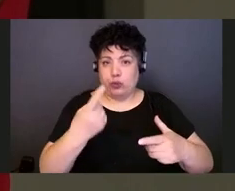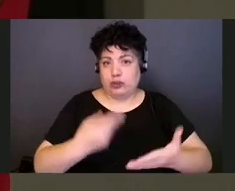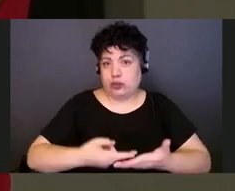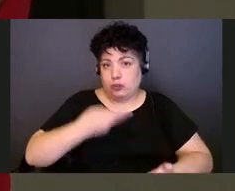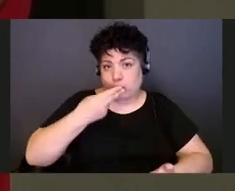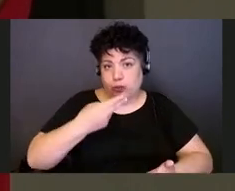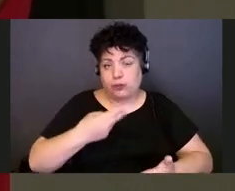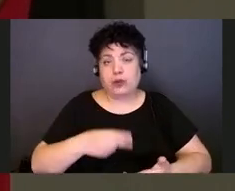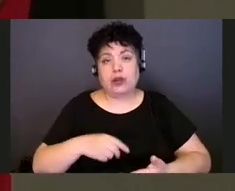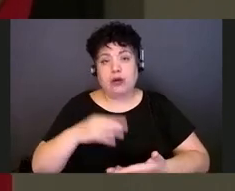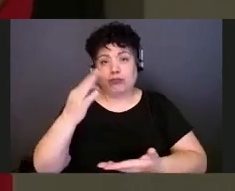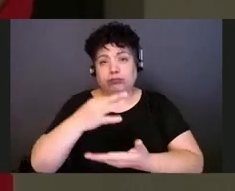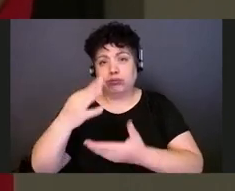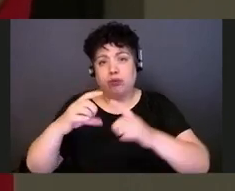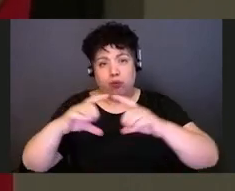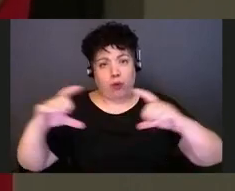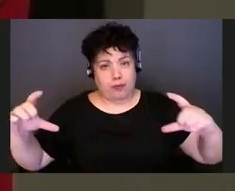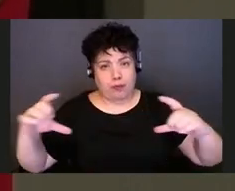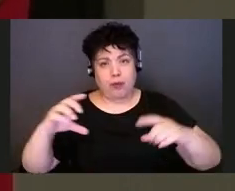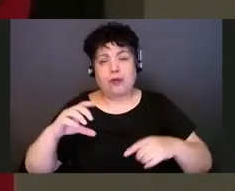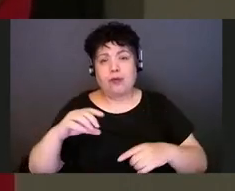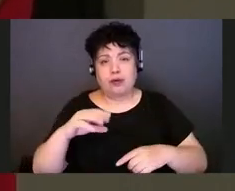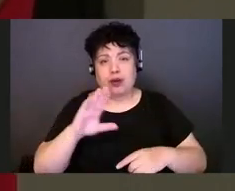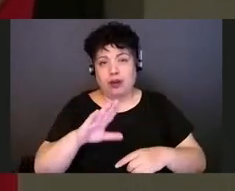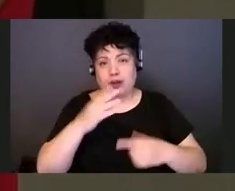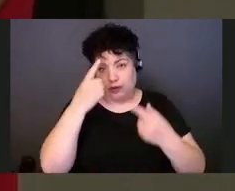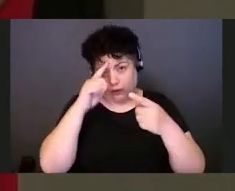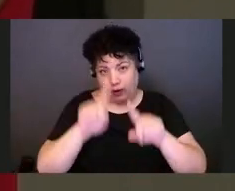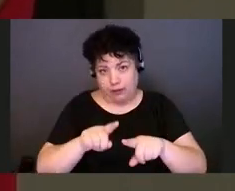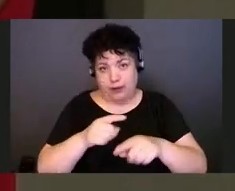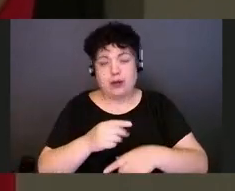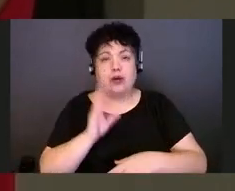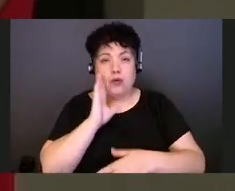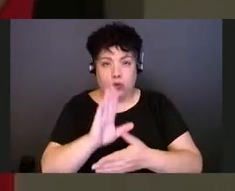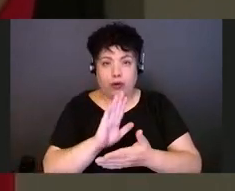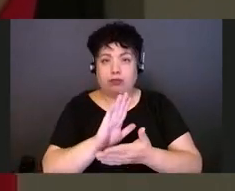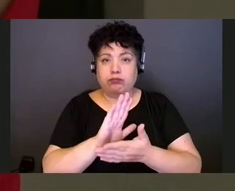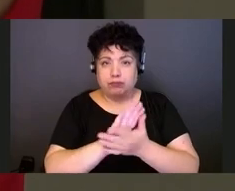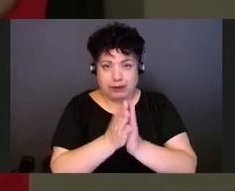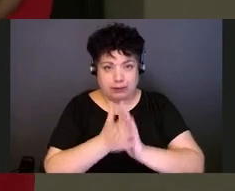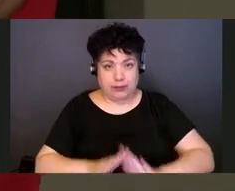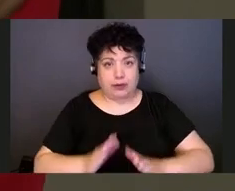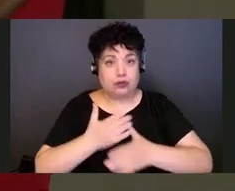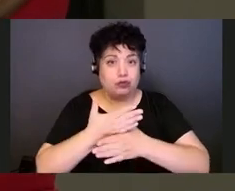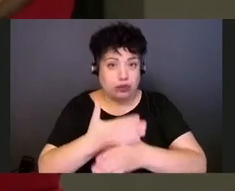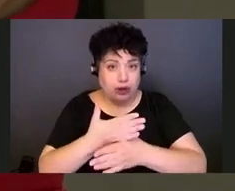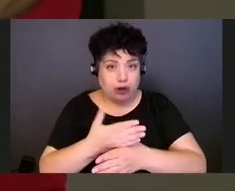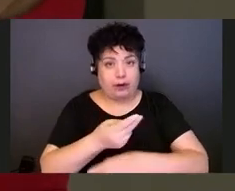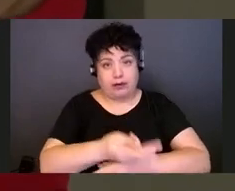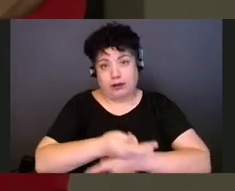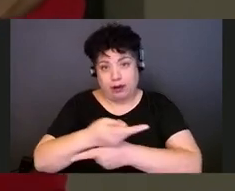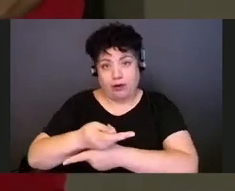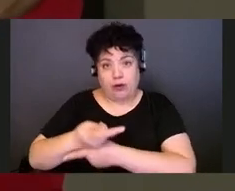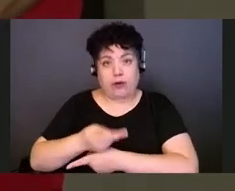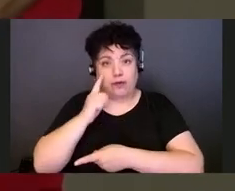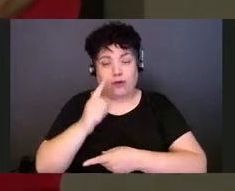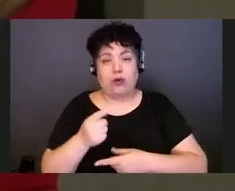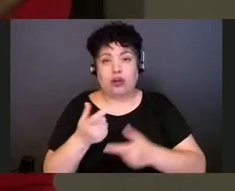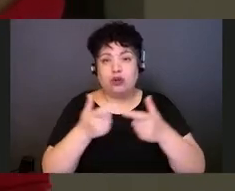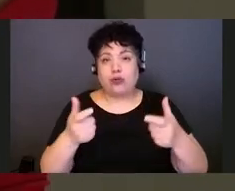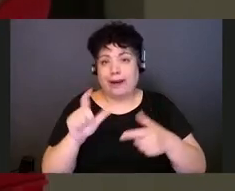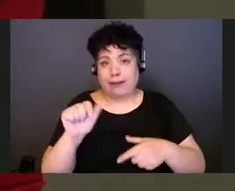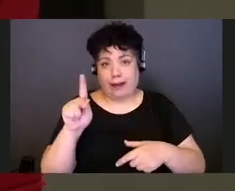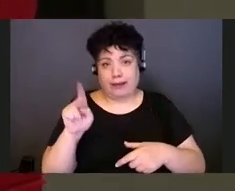Wampum Belt Covenant, an agreement to peaceably share and care for the Great Lakes region.